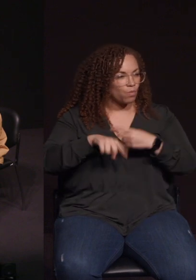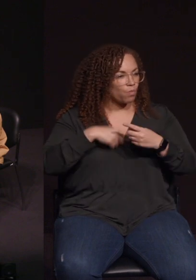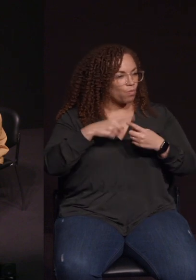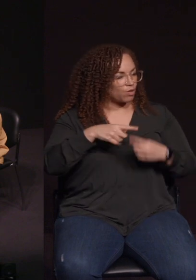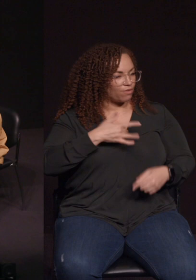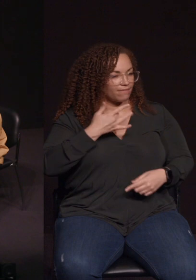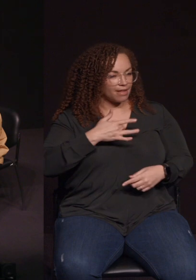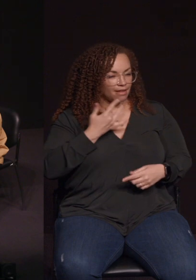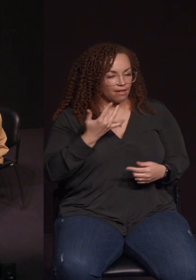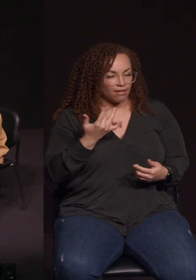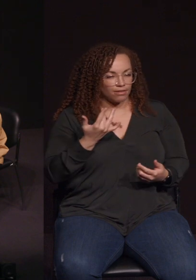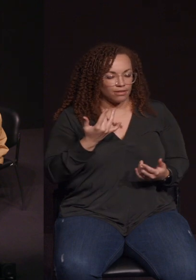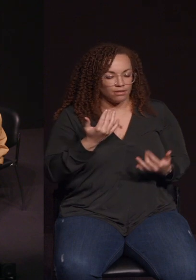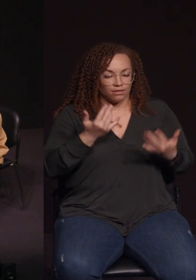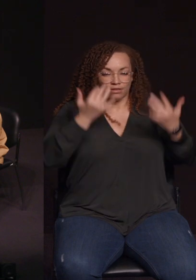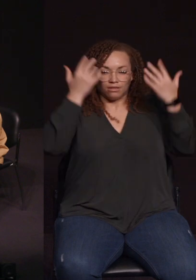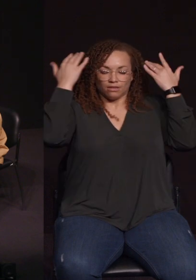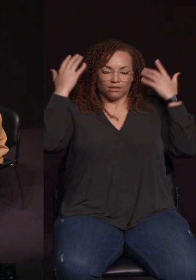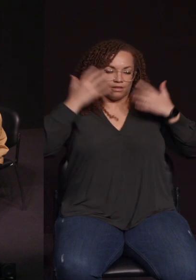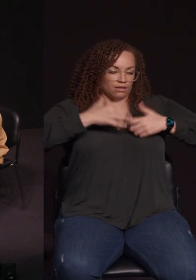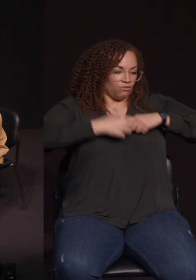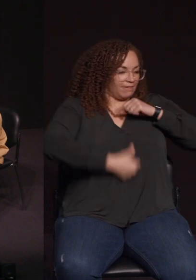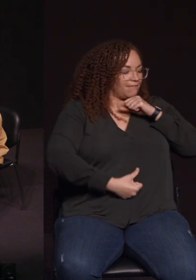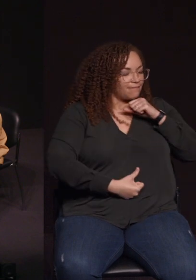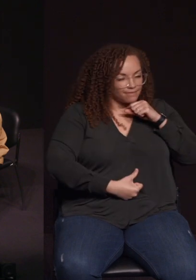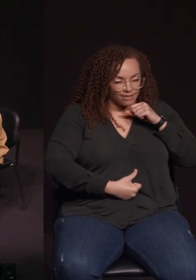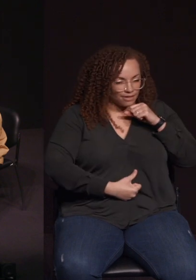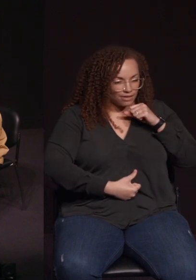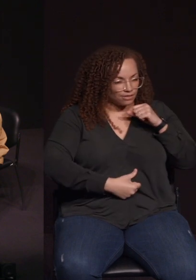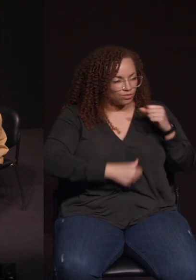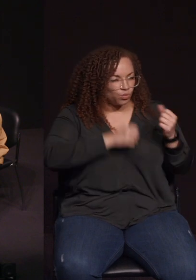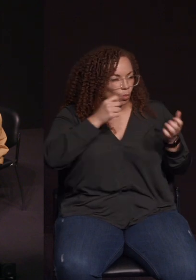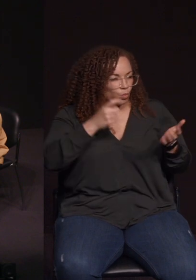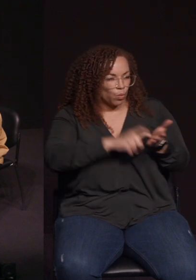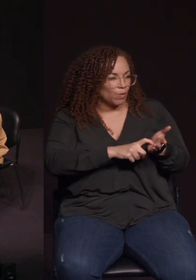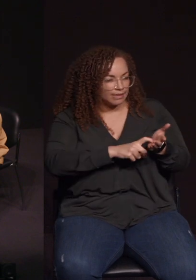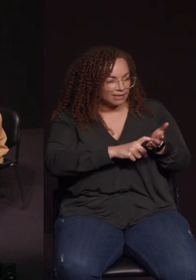grief, you don't really see the signs.